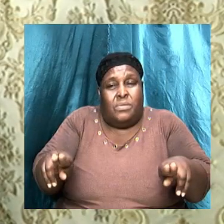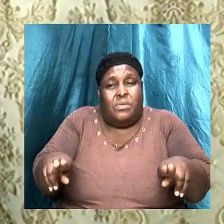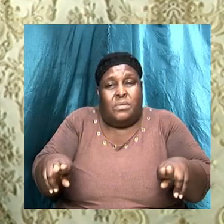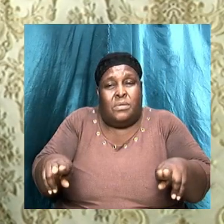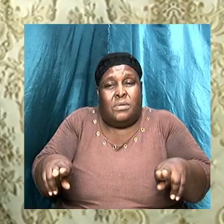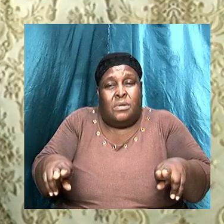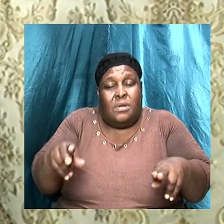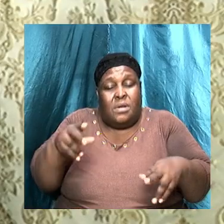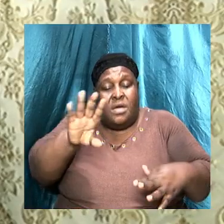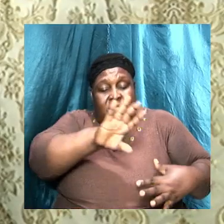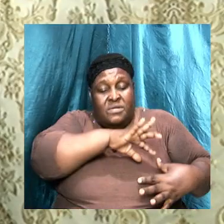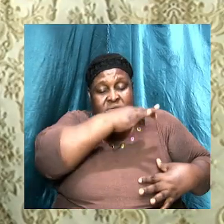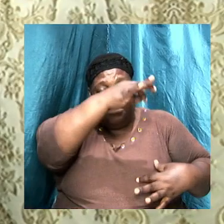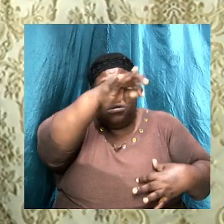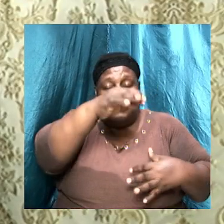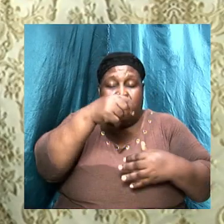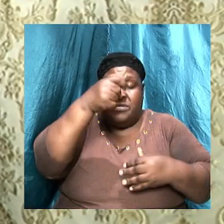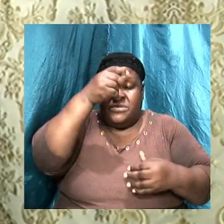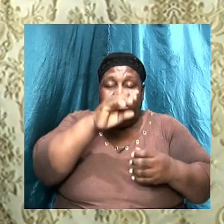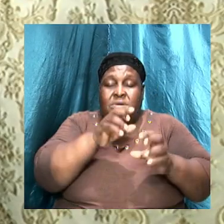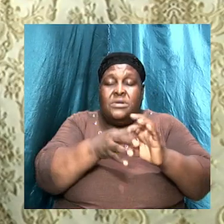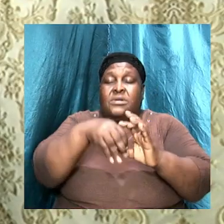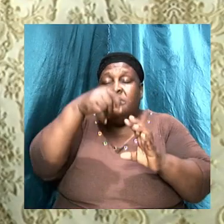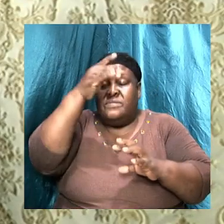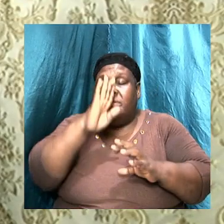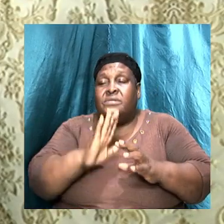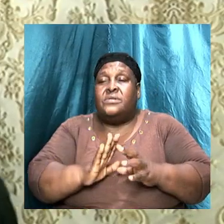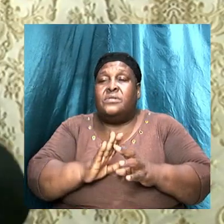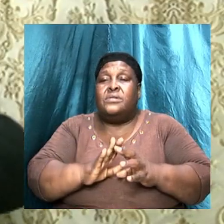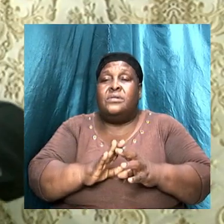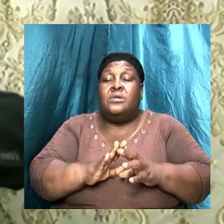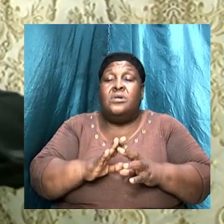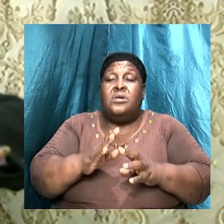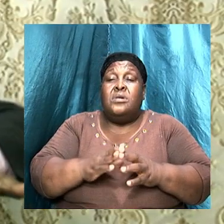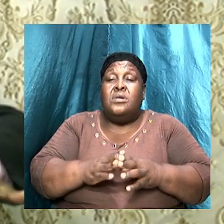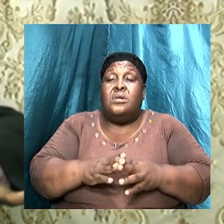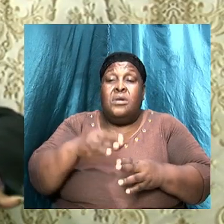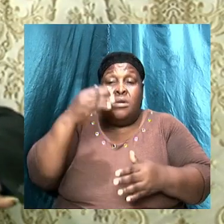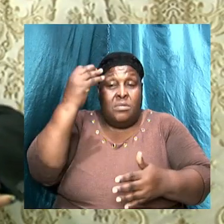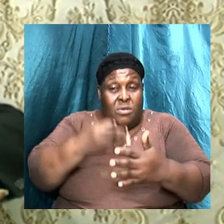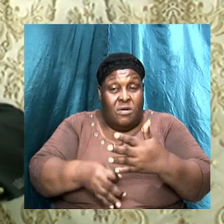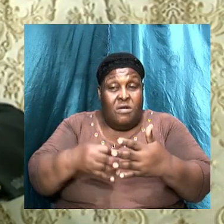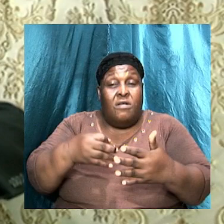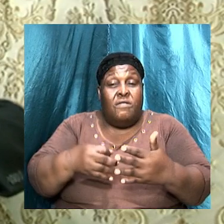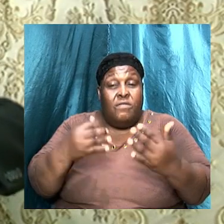of the spirit of God but before this